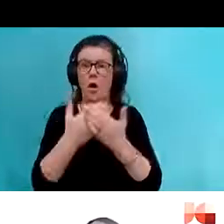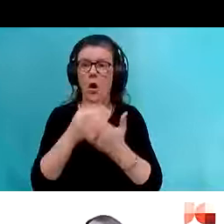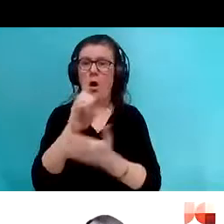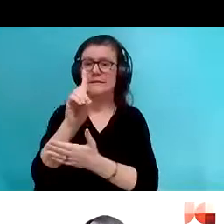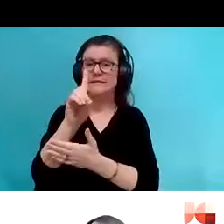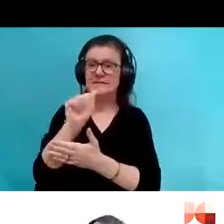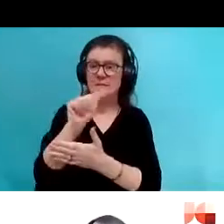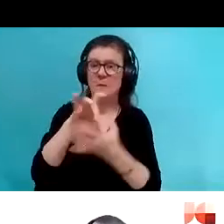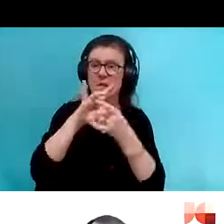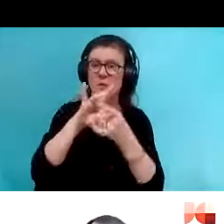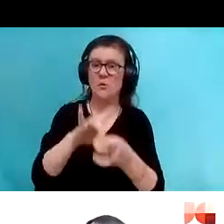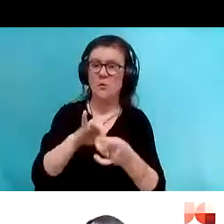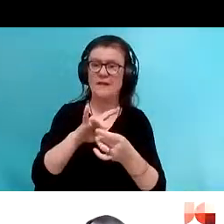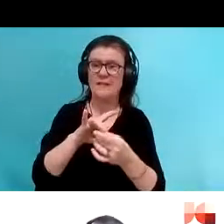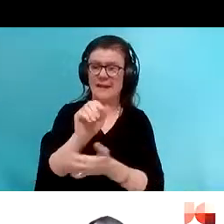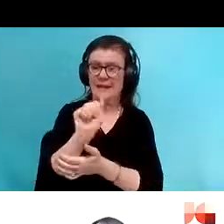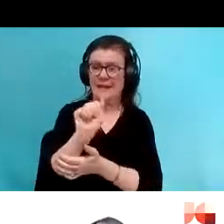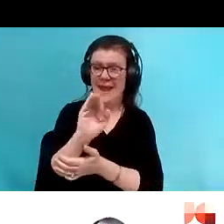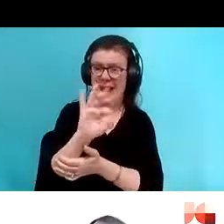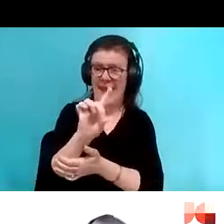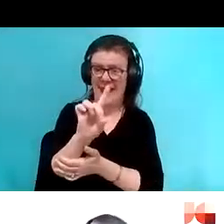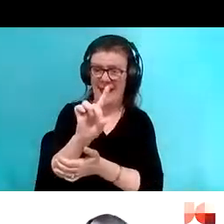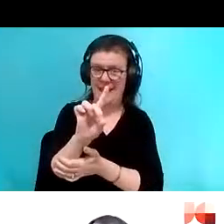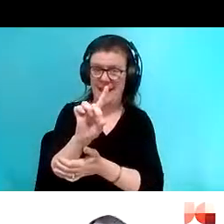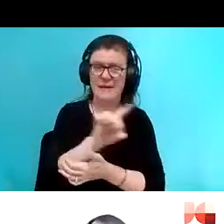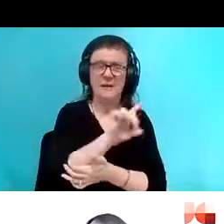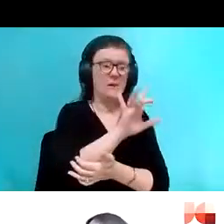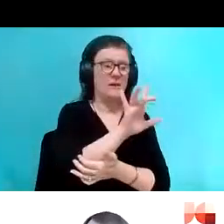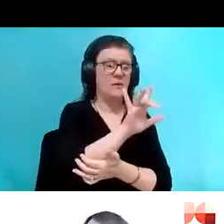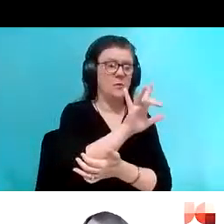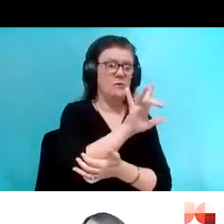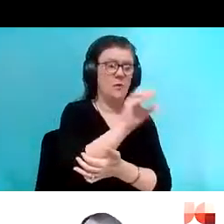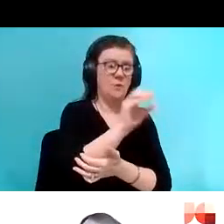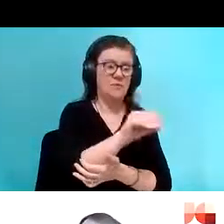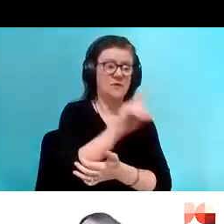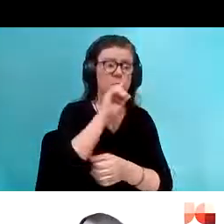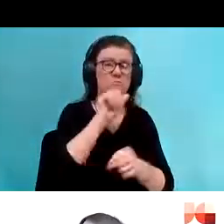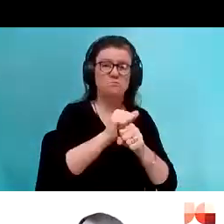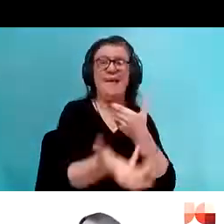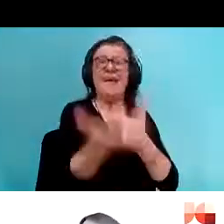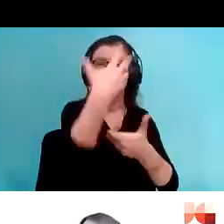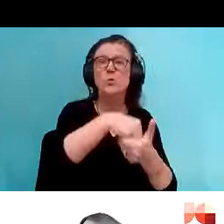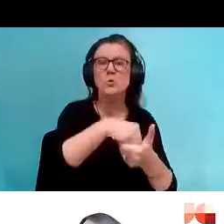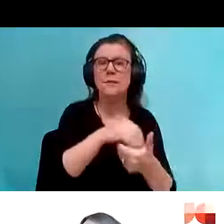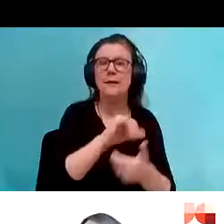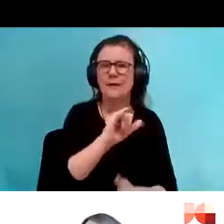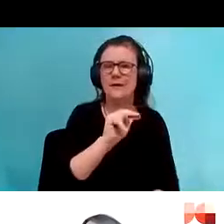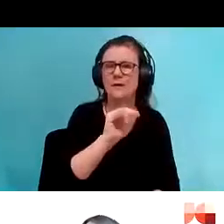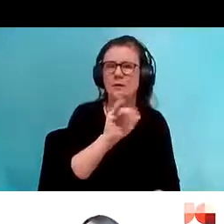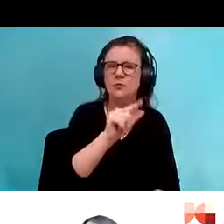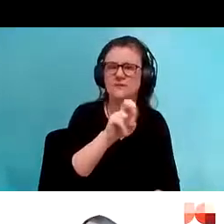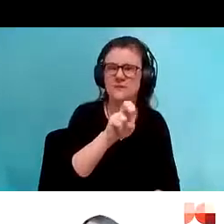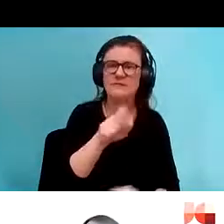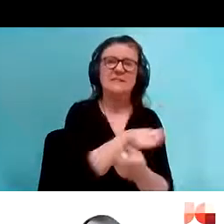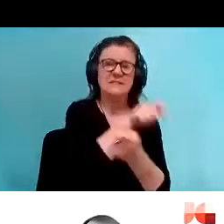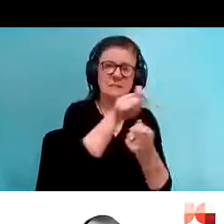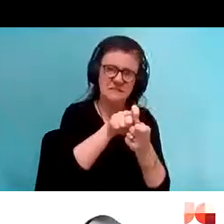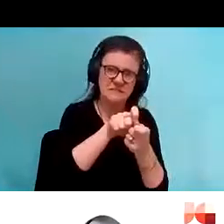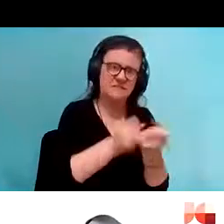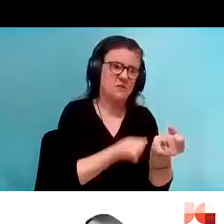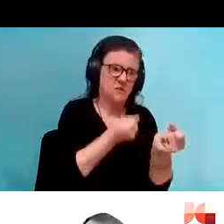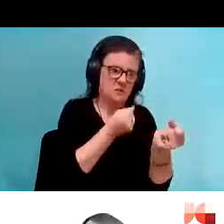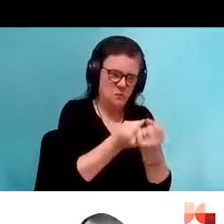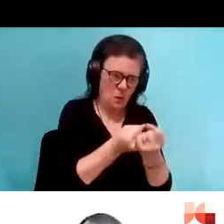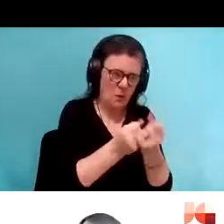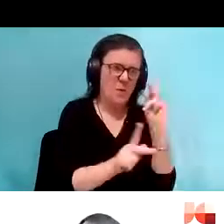only 25% of that was identified as disability inclusive. So specifically supporting people towards full